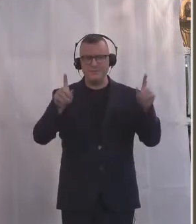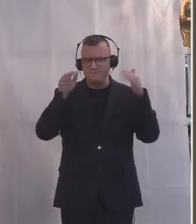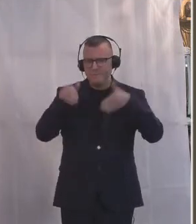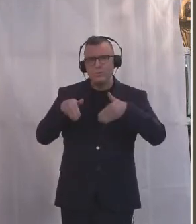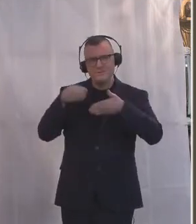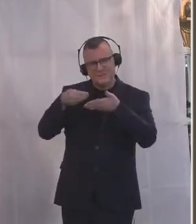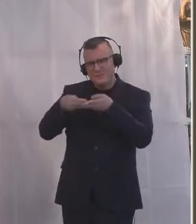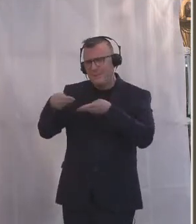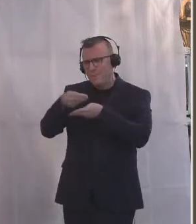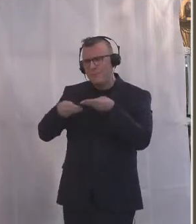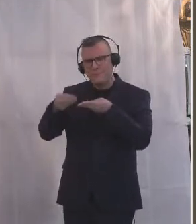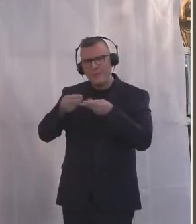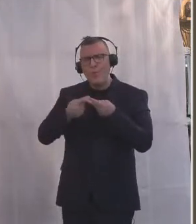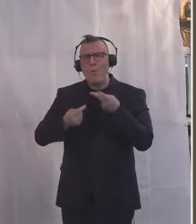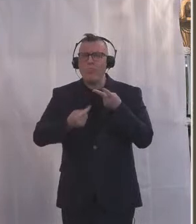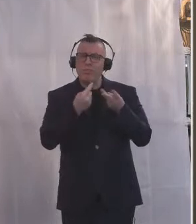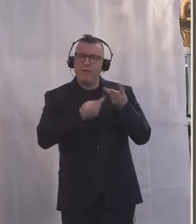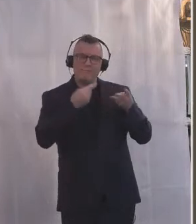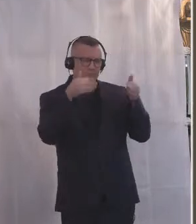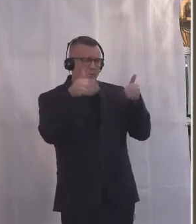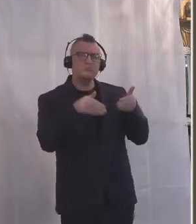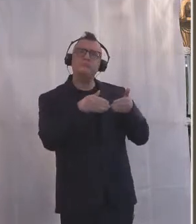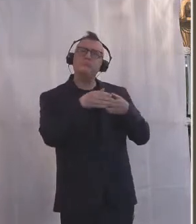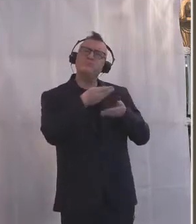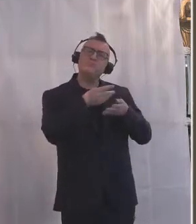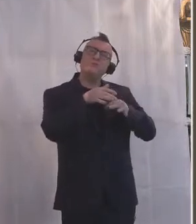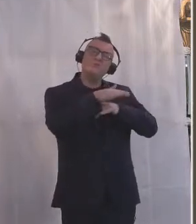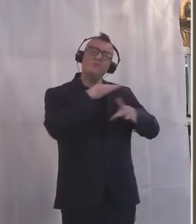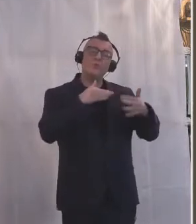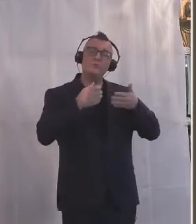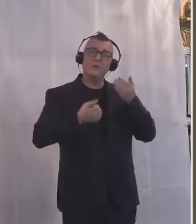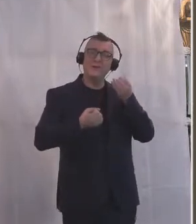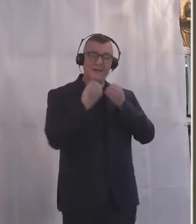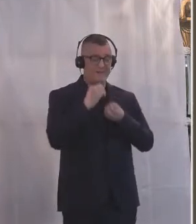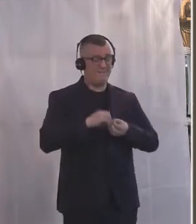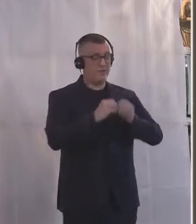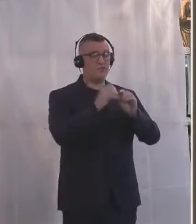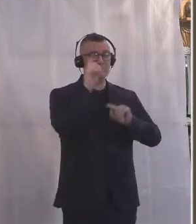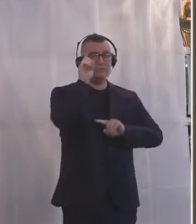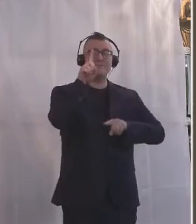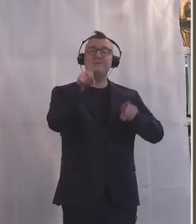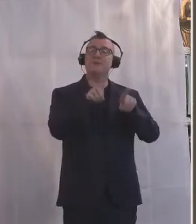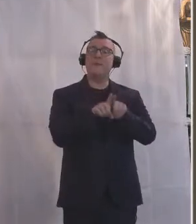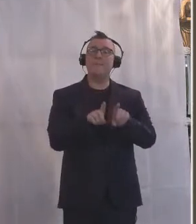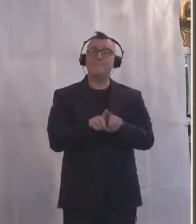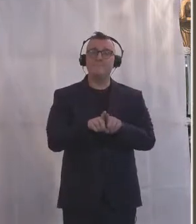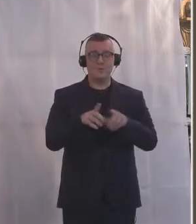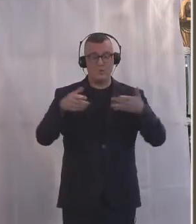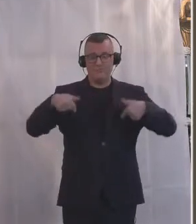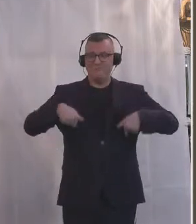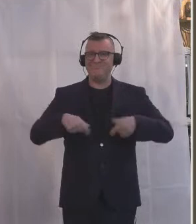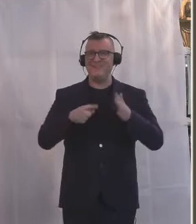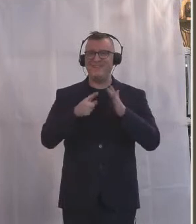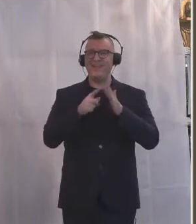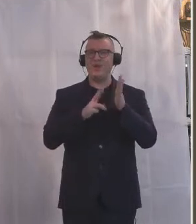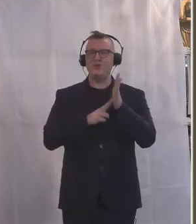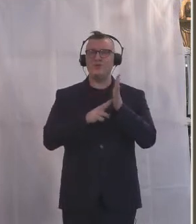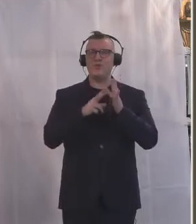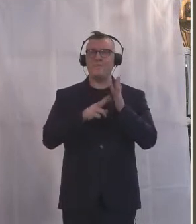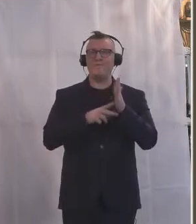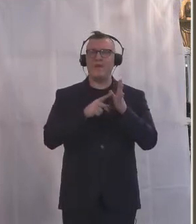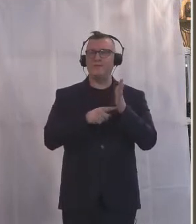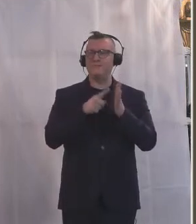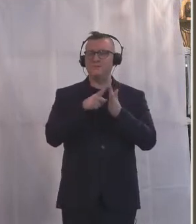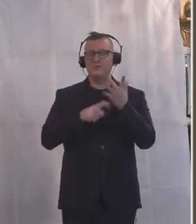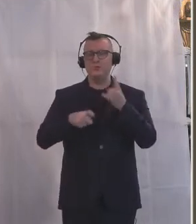economic innovation, but social innovation too. So Innovate UK, we're looking forward very much to taking forward that memorandum